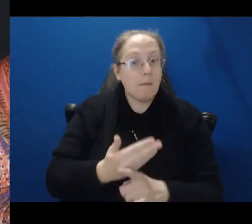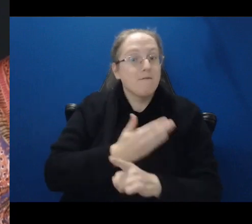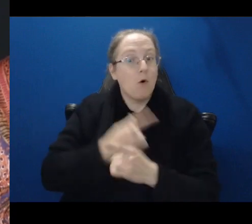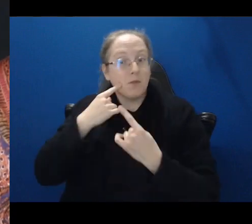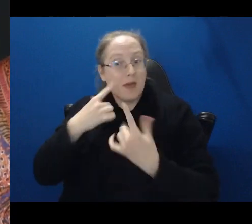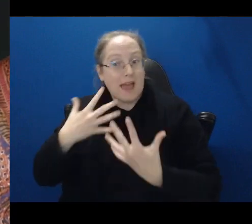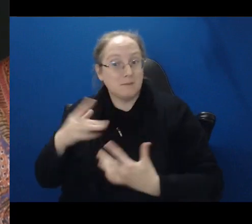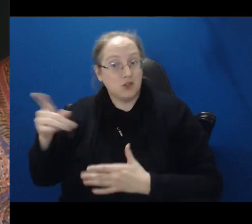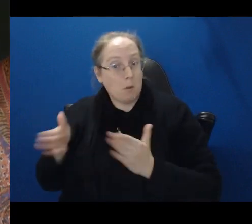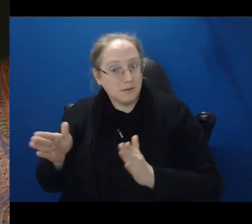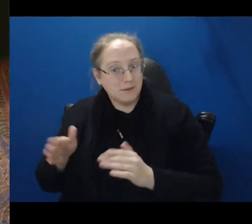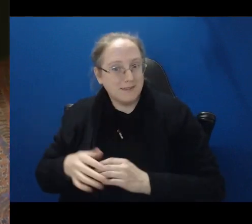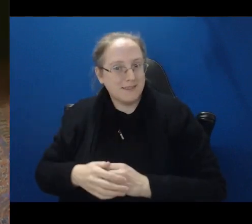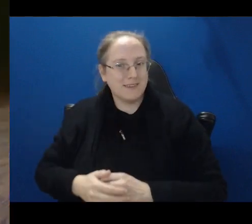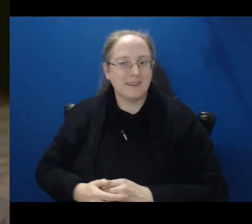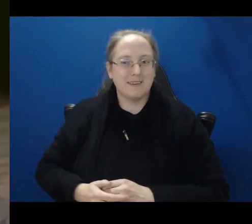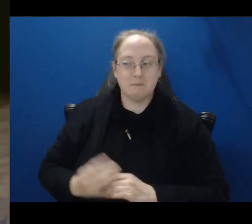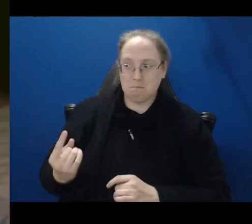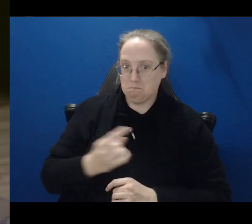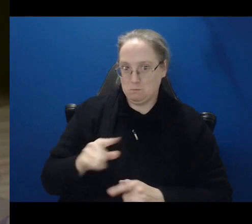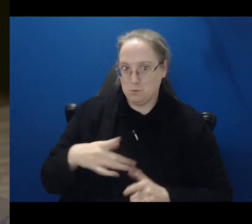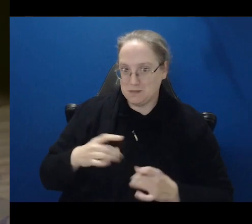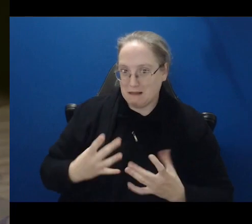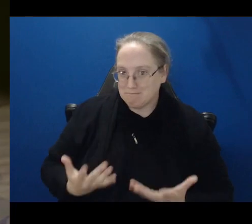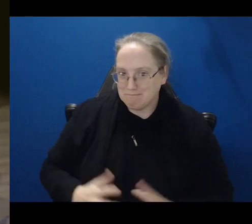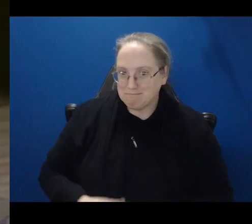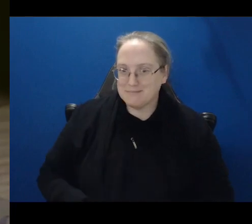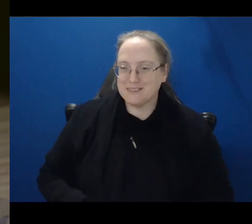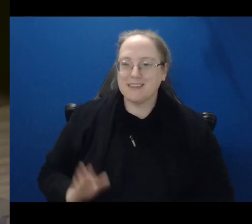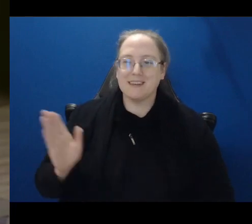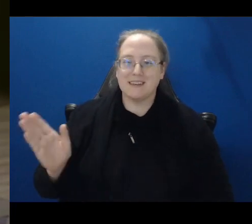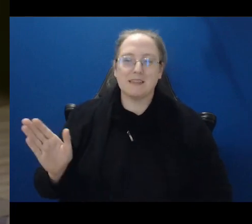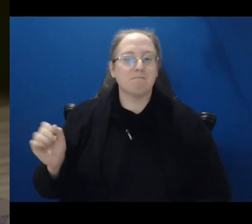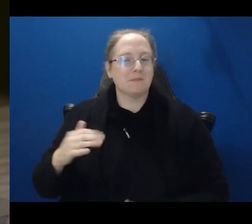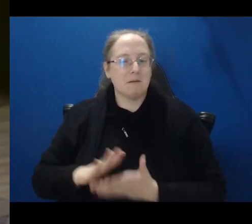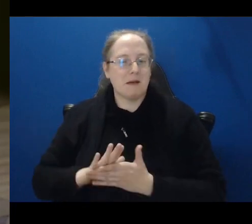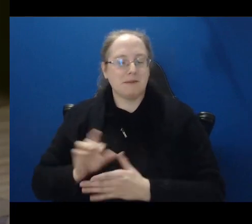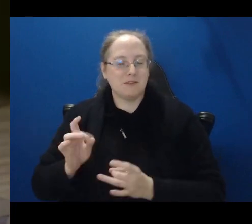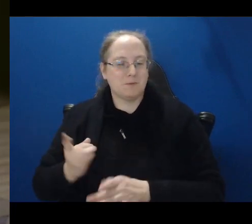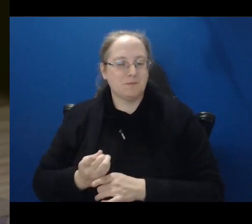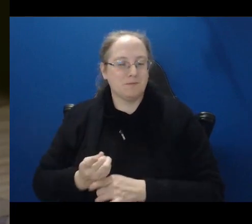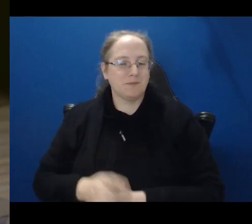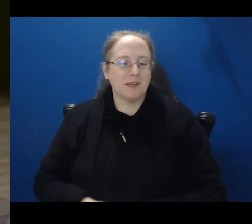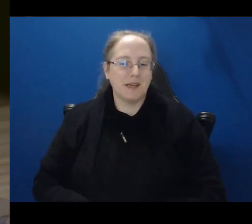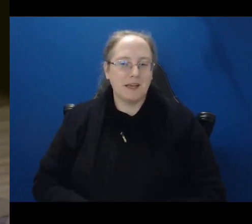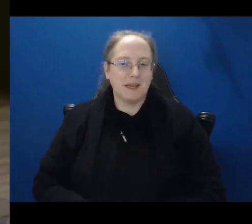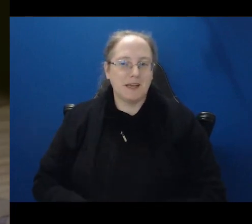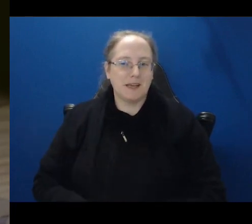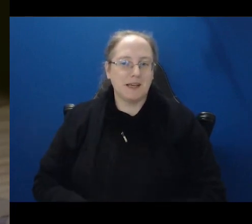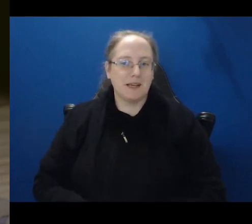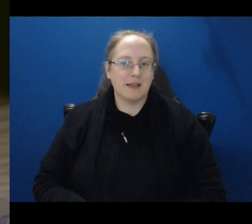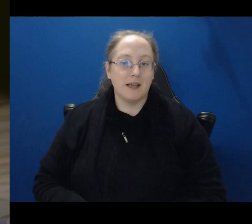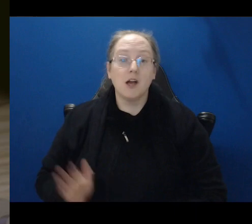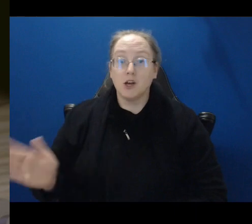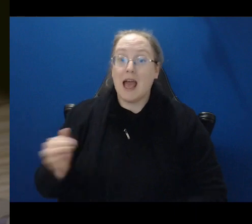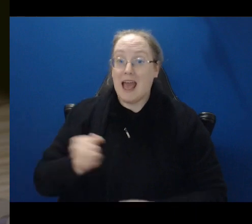Who wants to start? I'm happy to start. Sure. So the works weren't physically in the same space